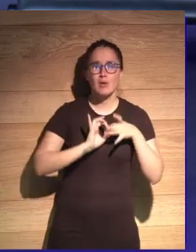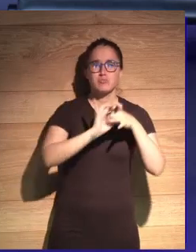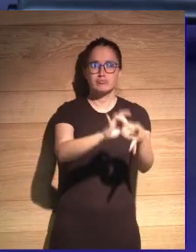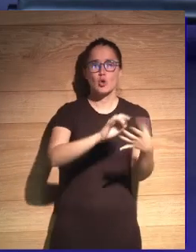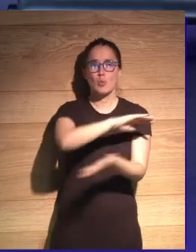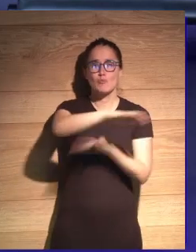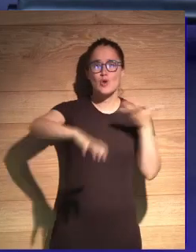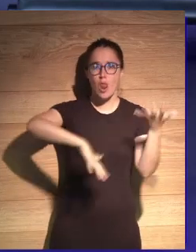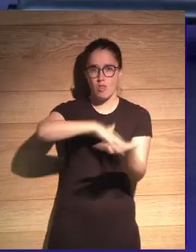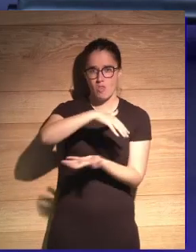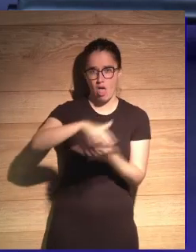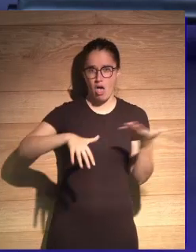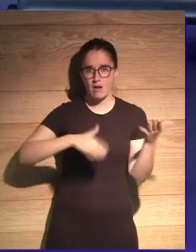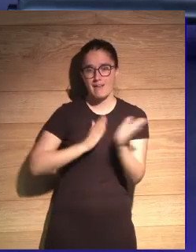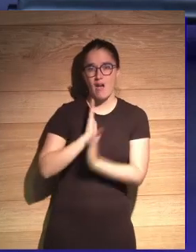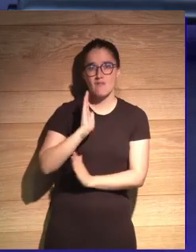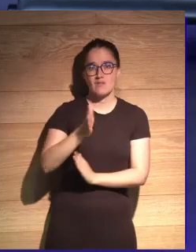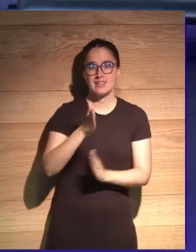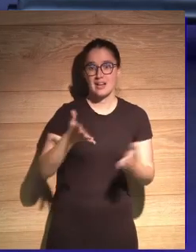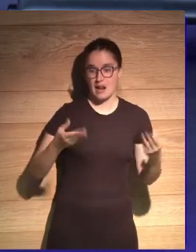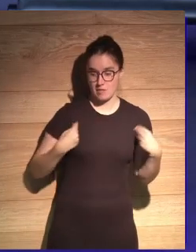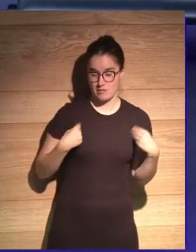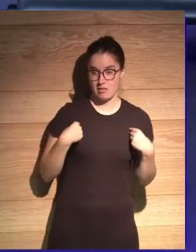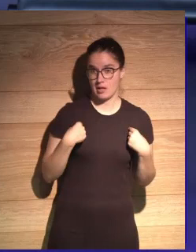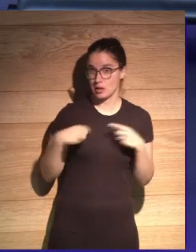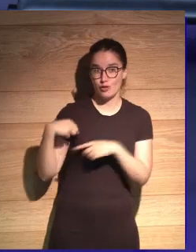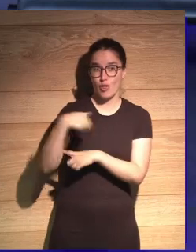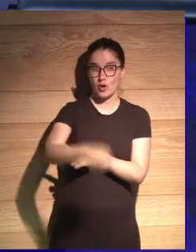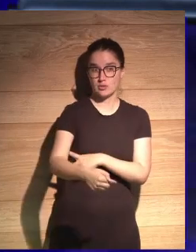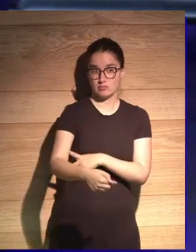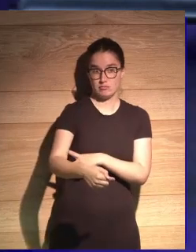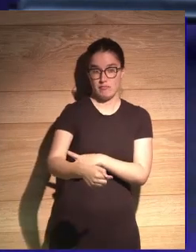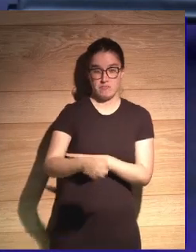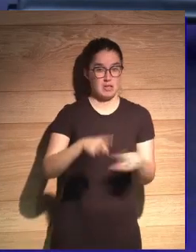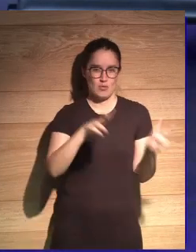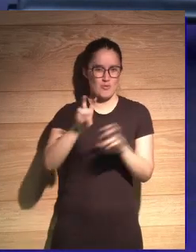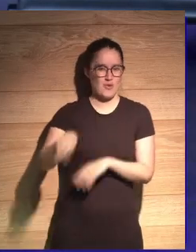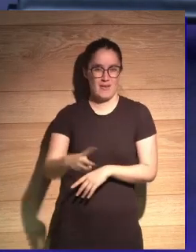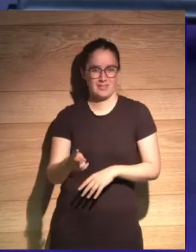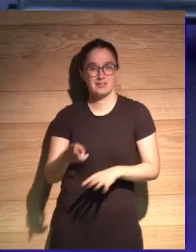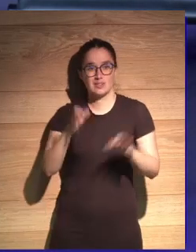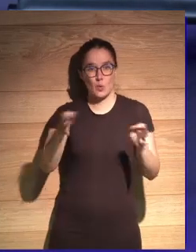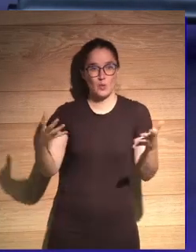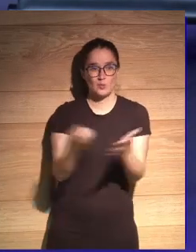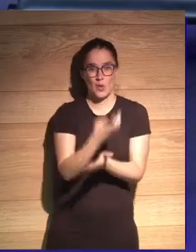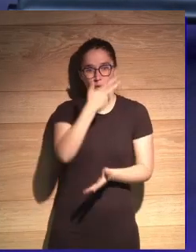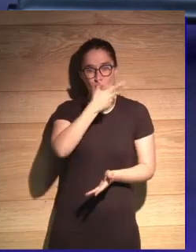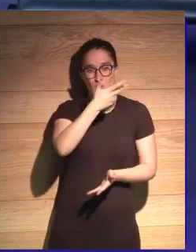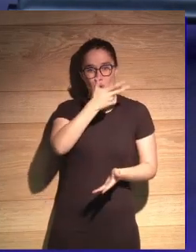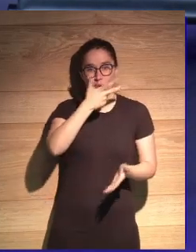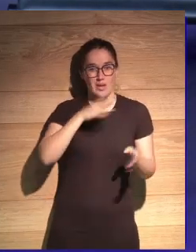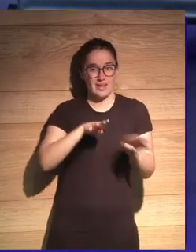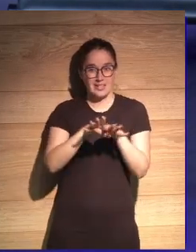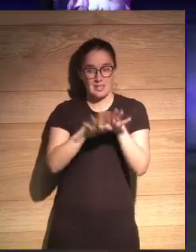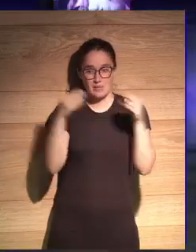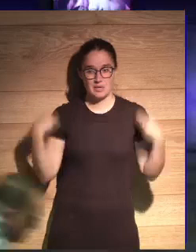And also we hear that they foster thoughts related with violence that affect our daily lives. I know you have